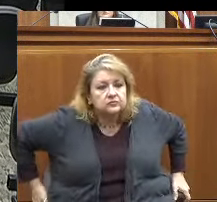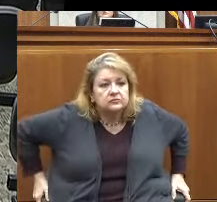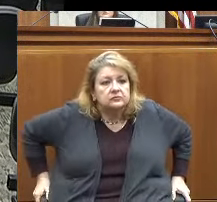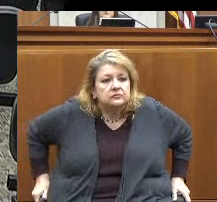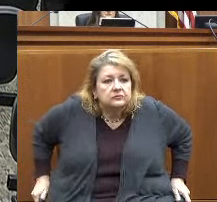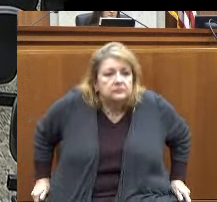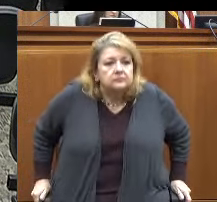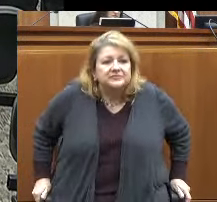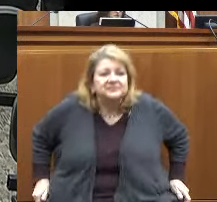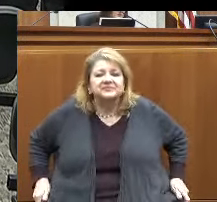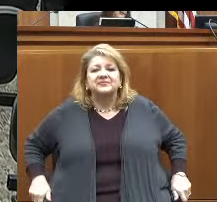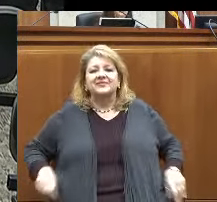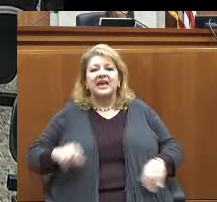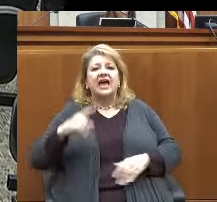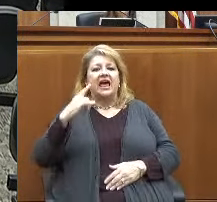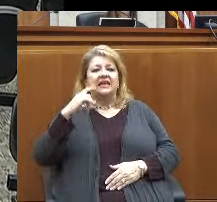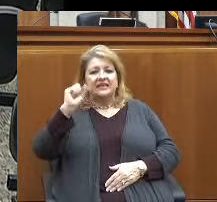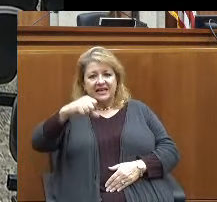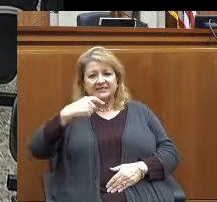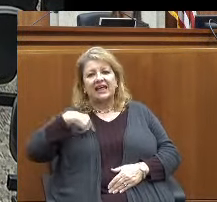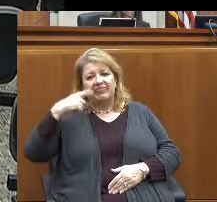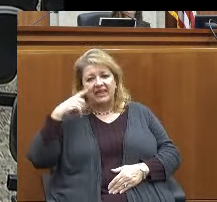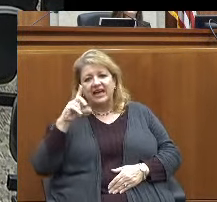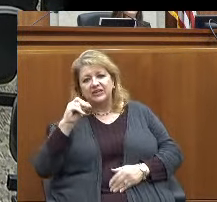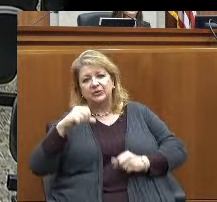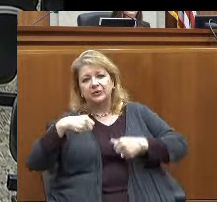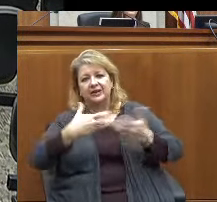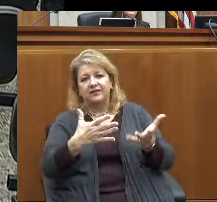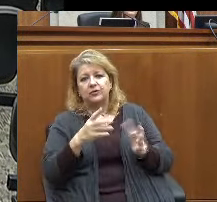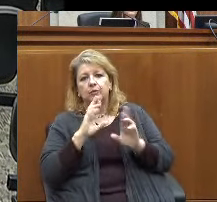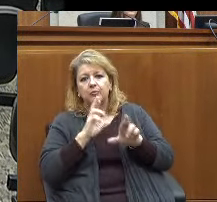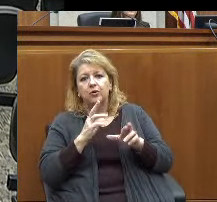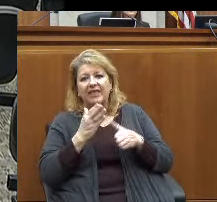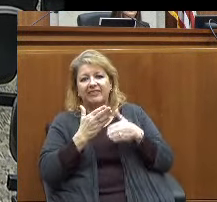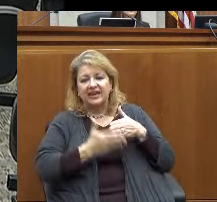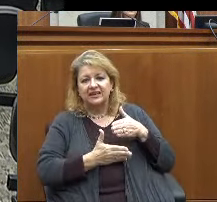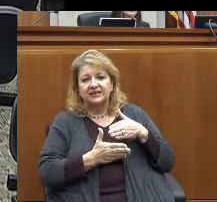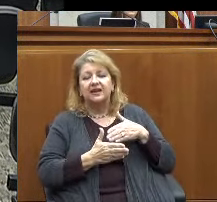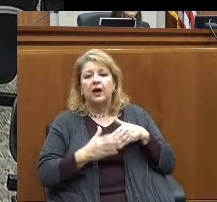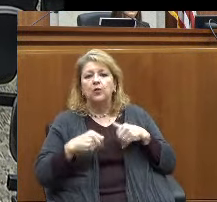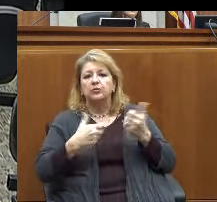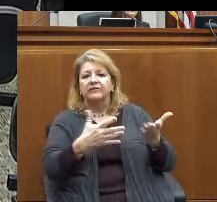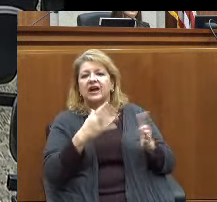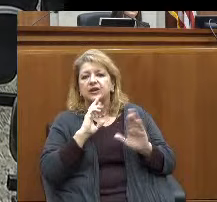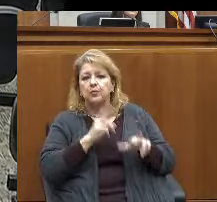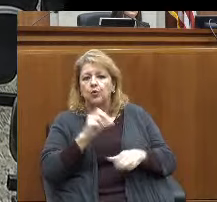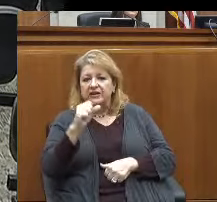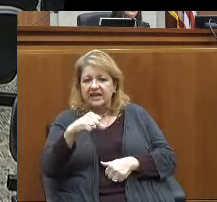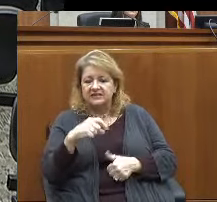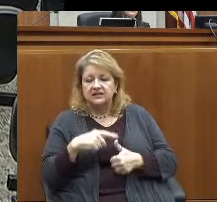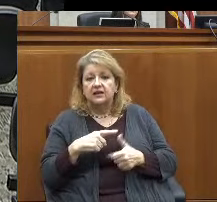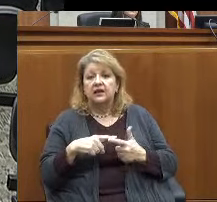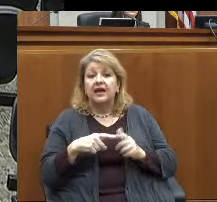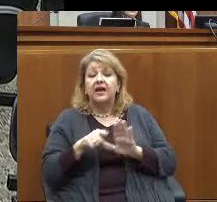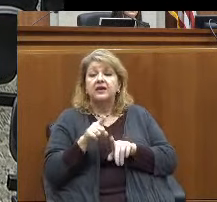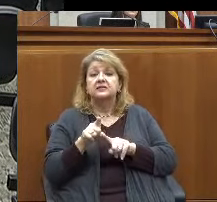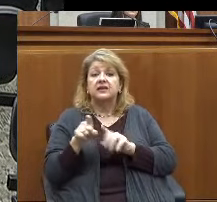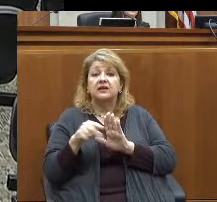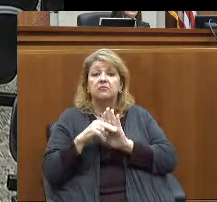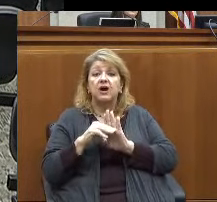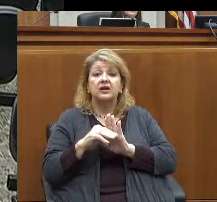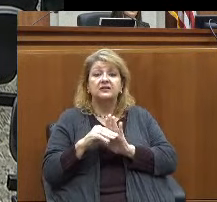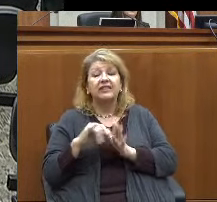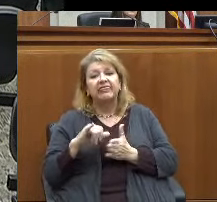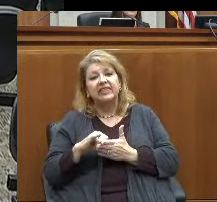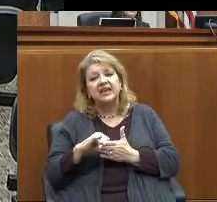Yes, I think I do give a report at the end. And so I will be providing that to you. As a model, that's